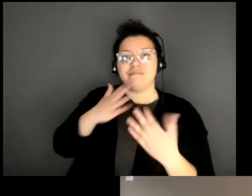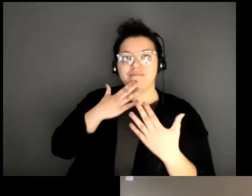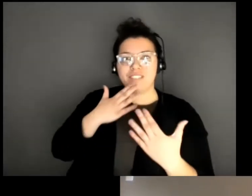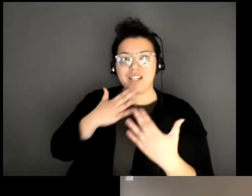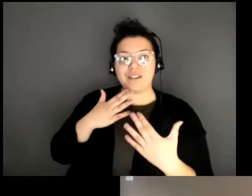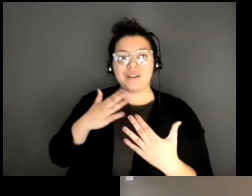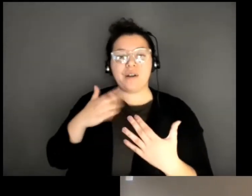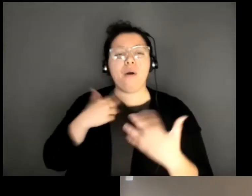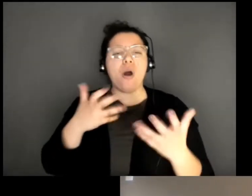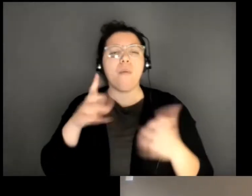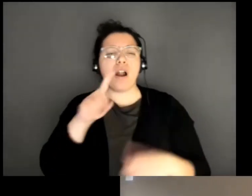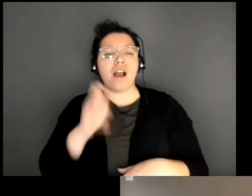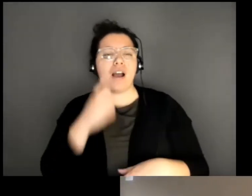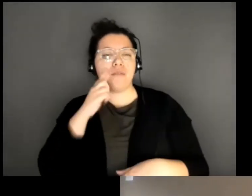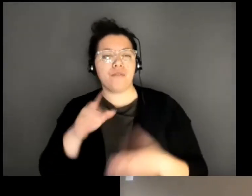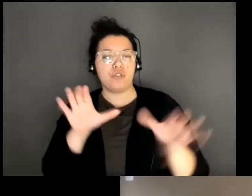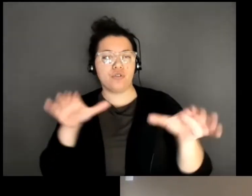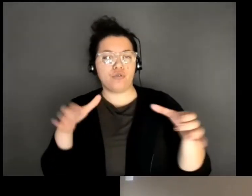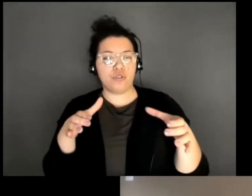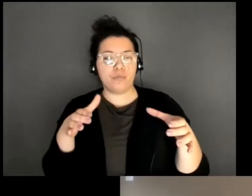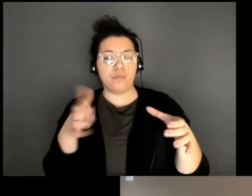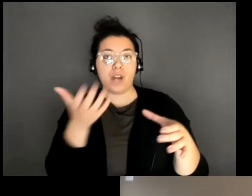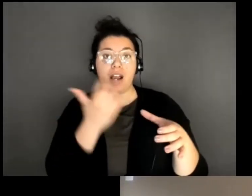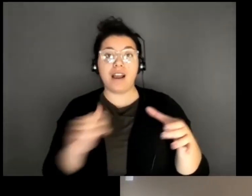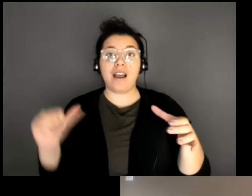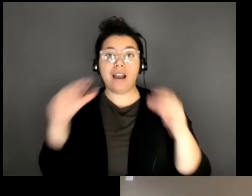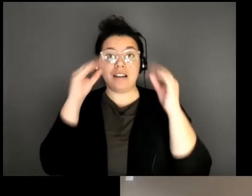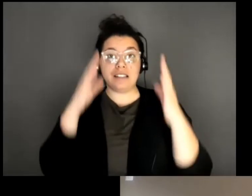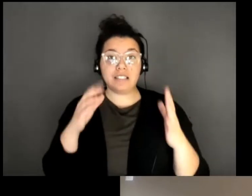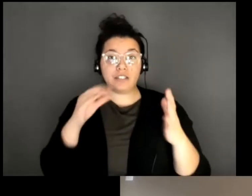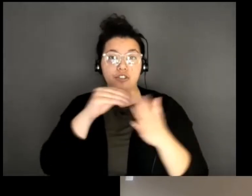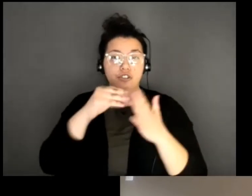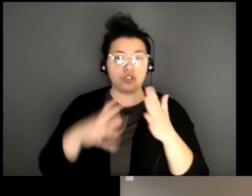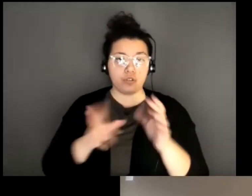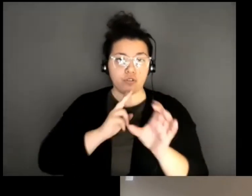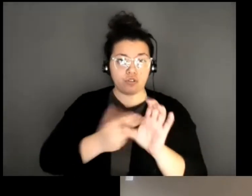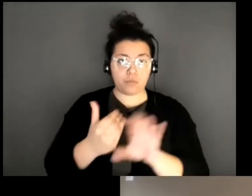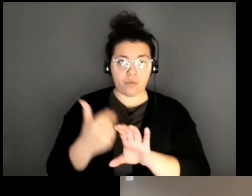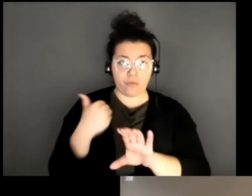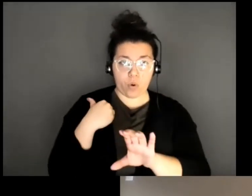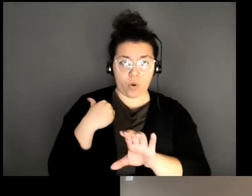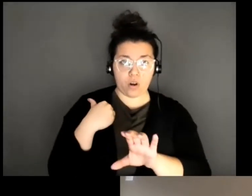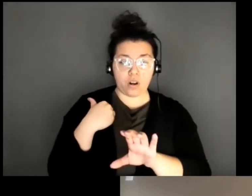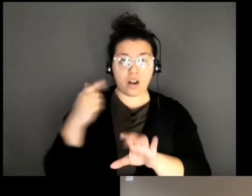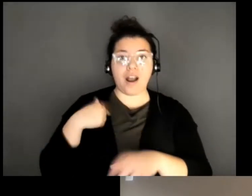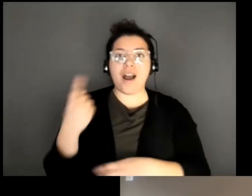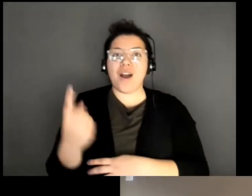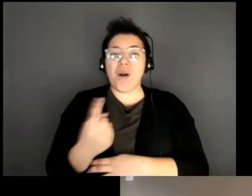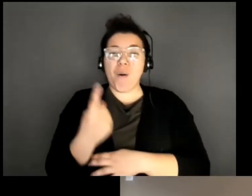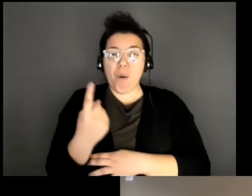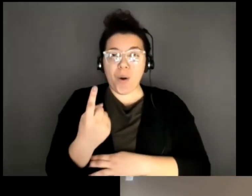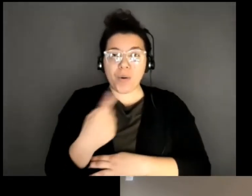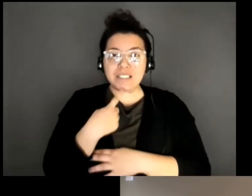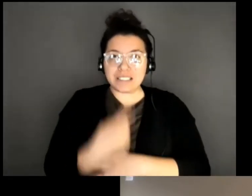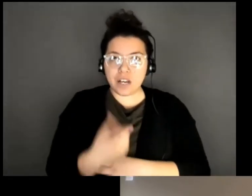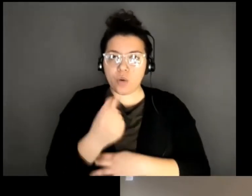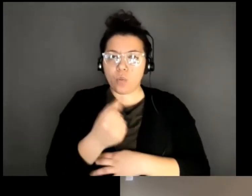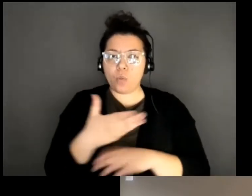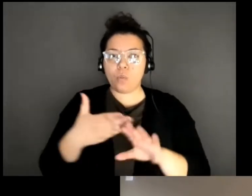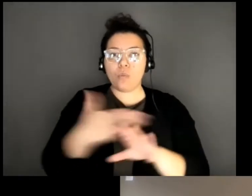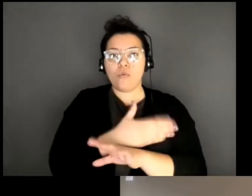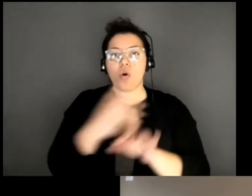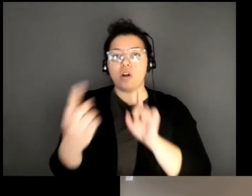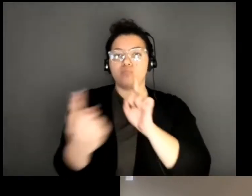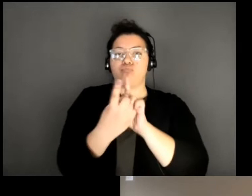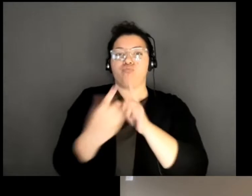group, for any teachers or students who have been here before, what do I always encourage you to do when you're about to meet somebody new? What do we